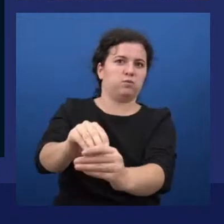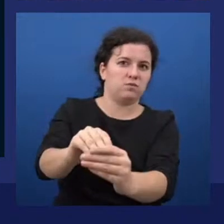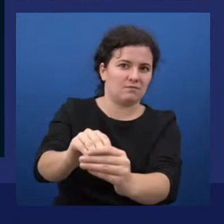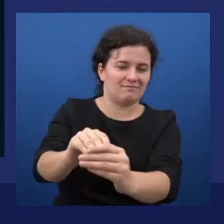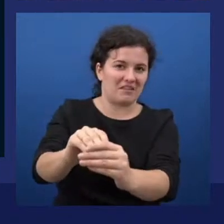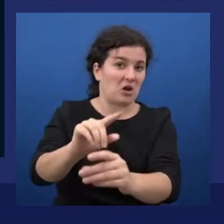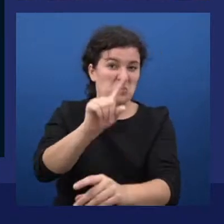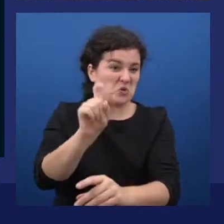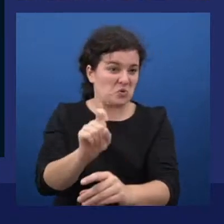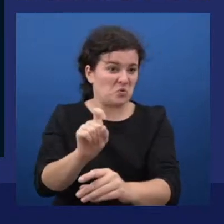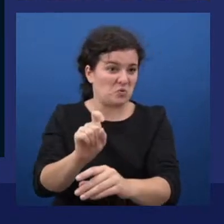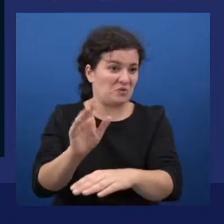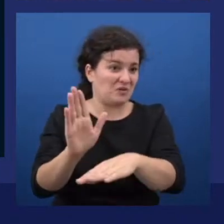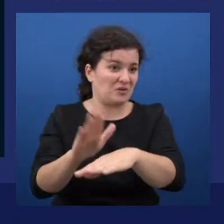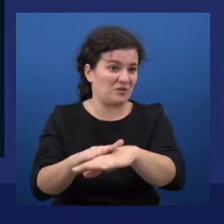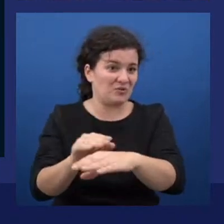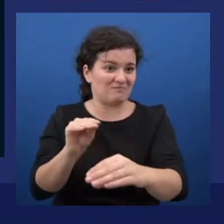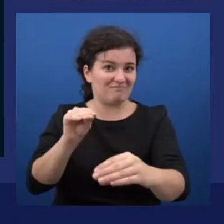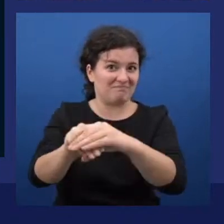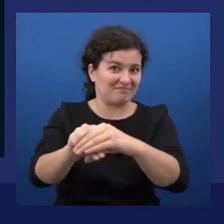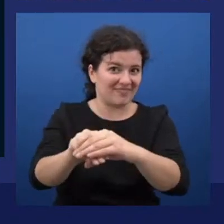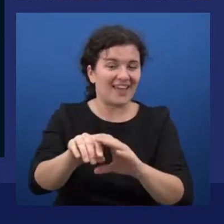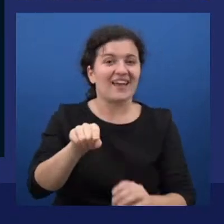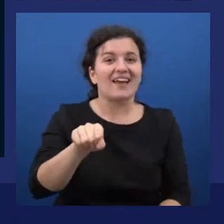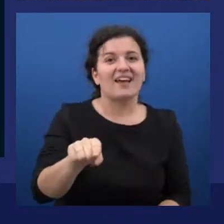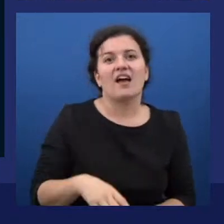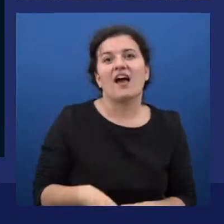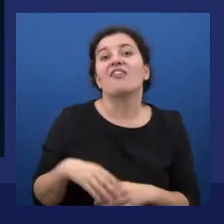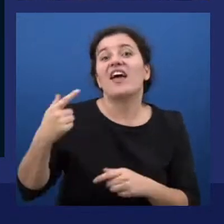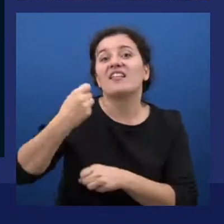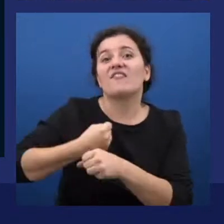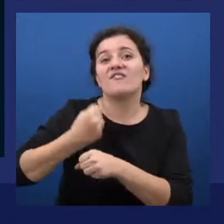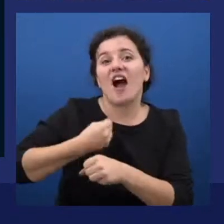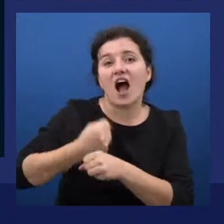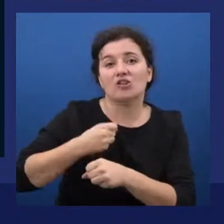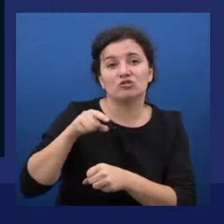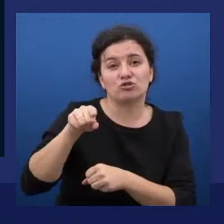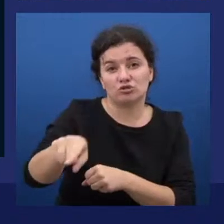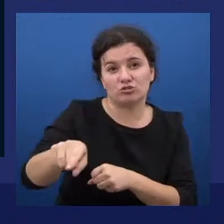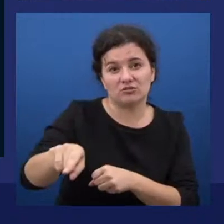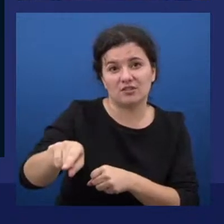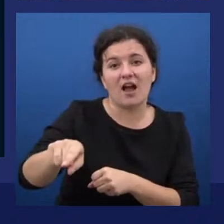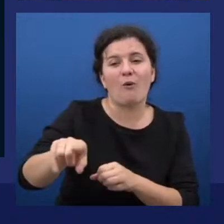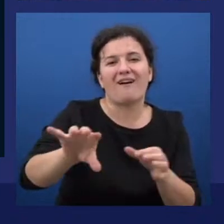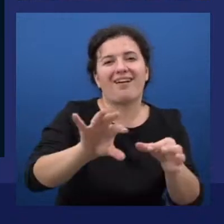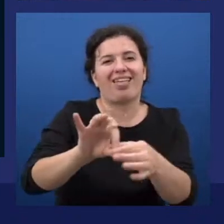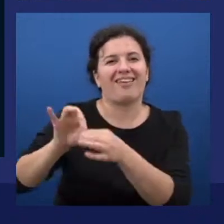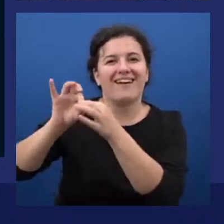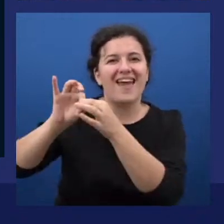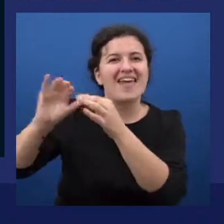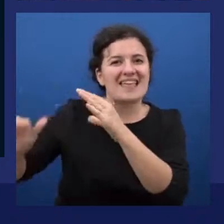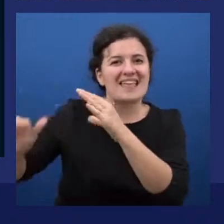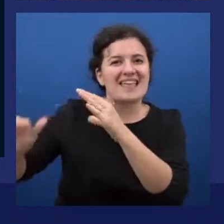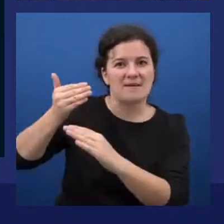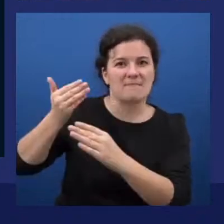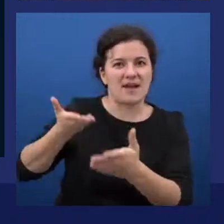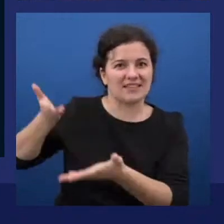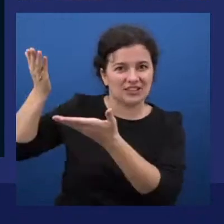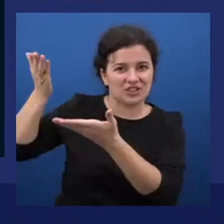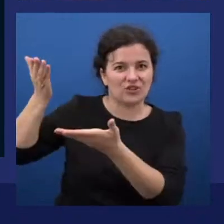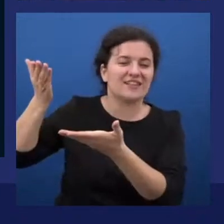the message. The function will pass it to the email service, and then email service will send an